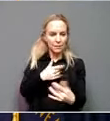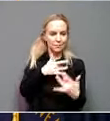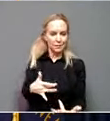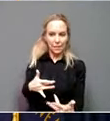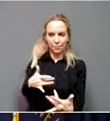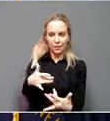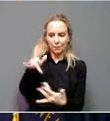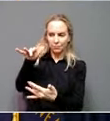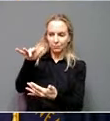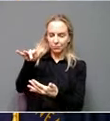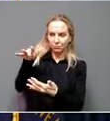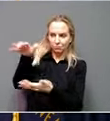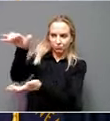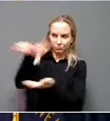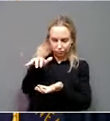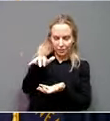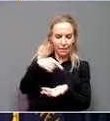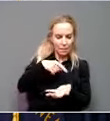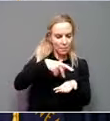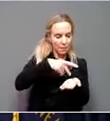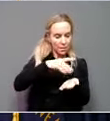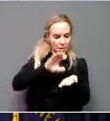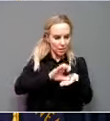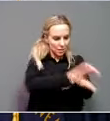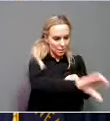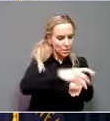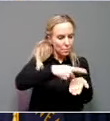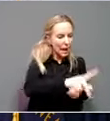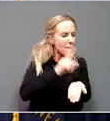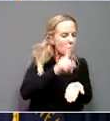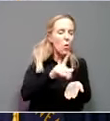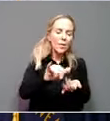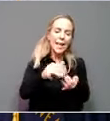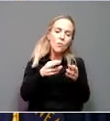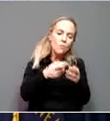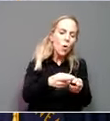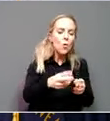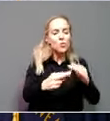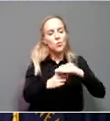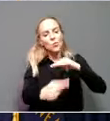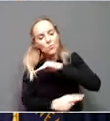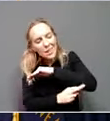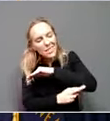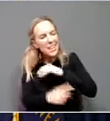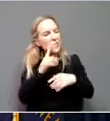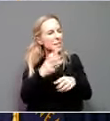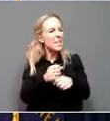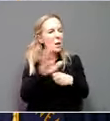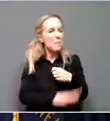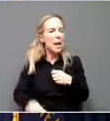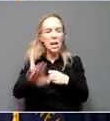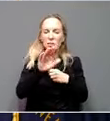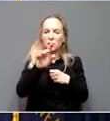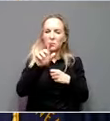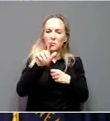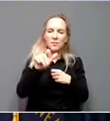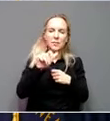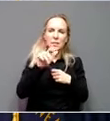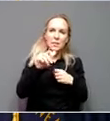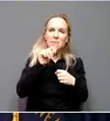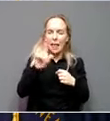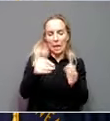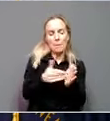So for instance, in our roads and bridges, in our road fund, I think it's about $170 million extra a year. It's not billions upon